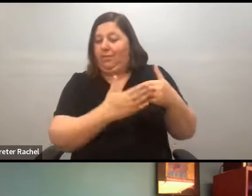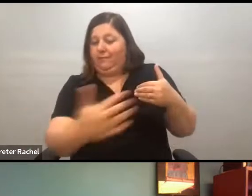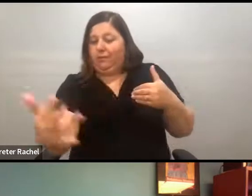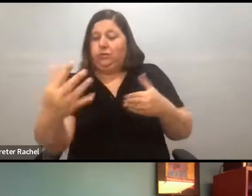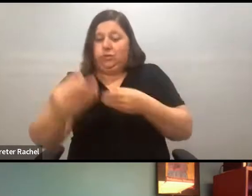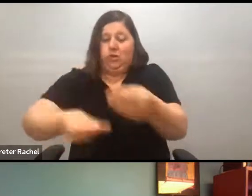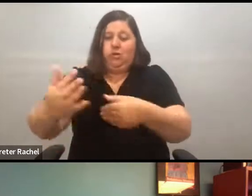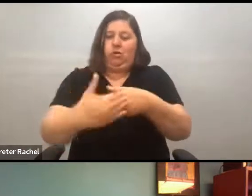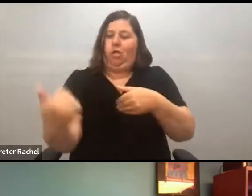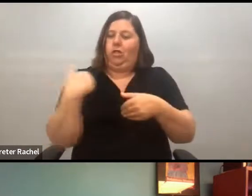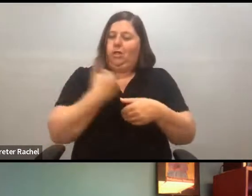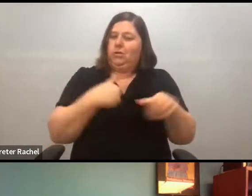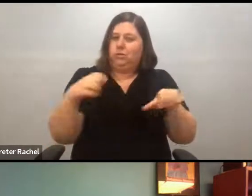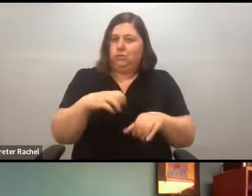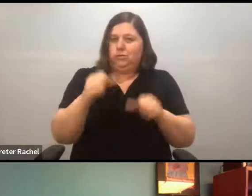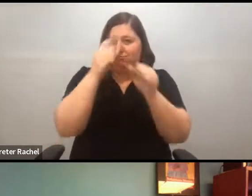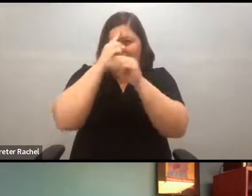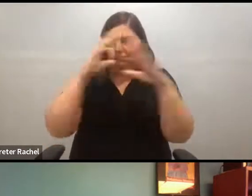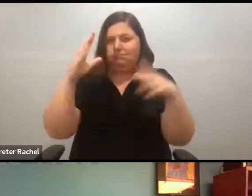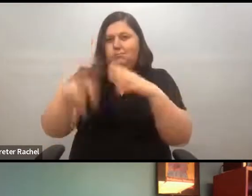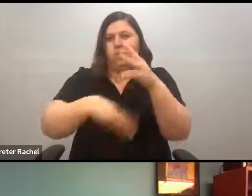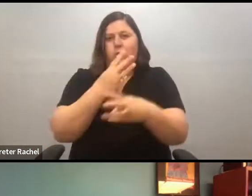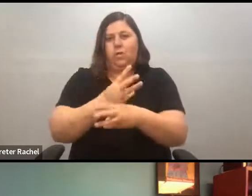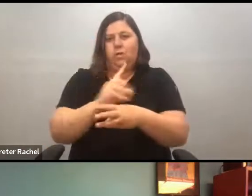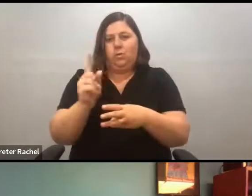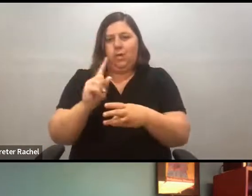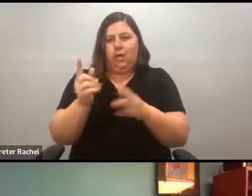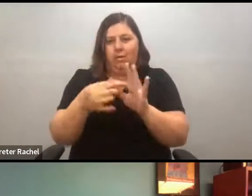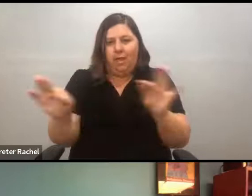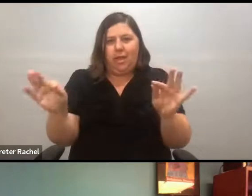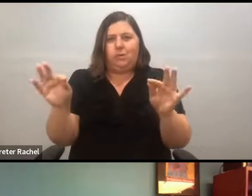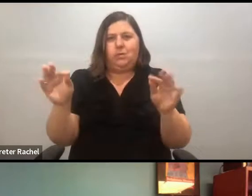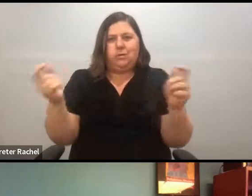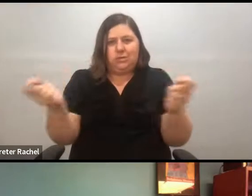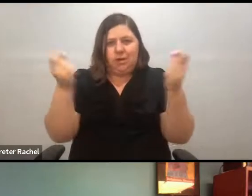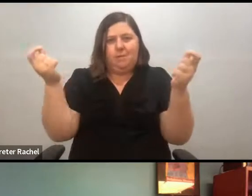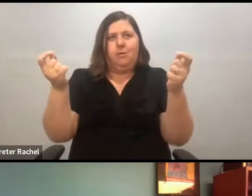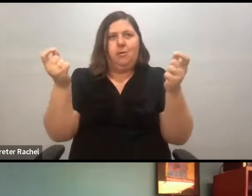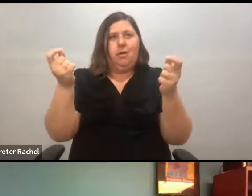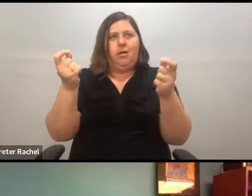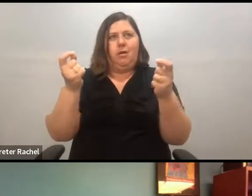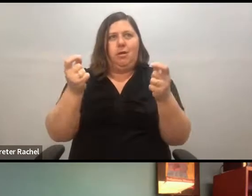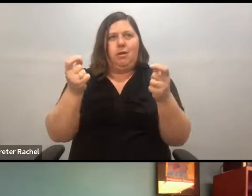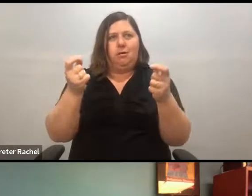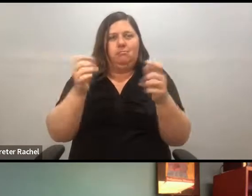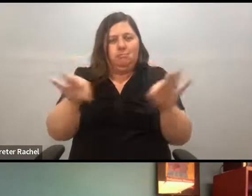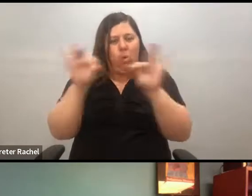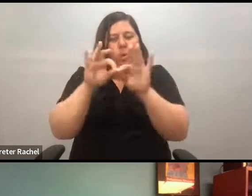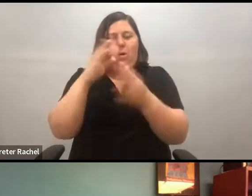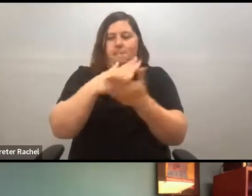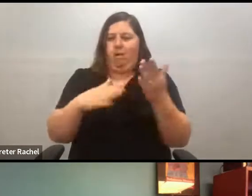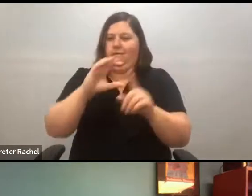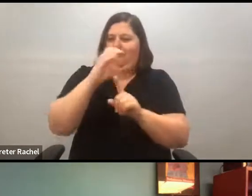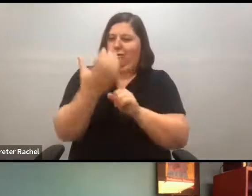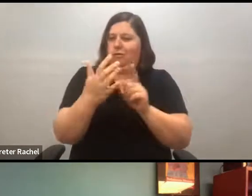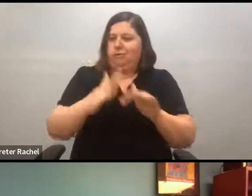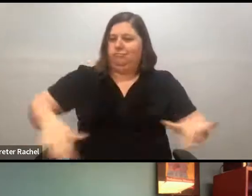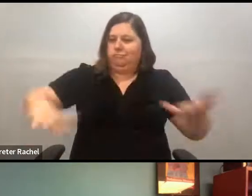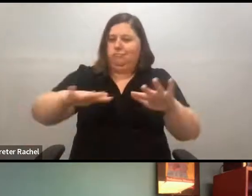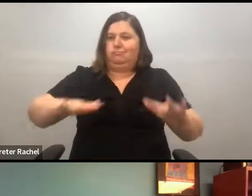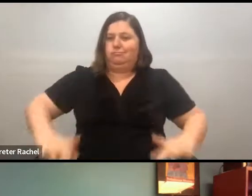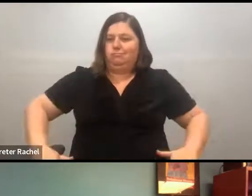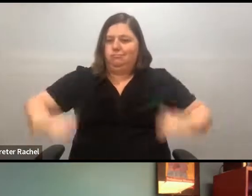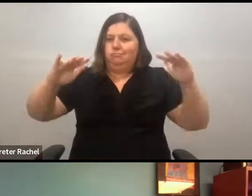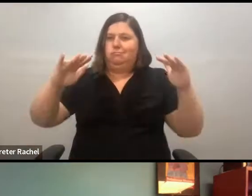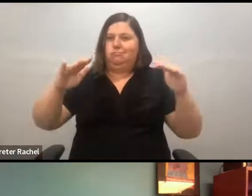Bay Area in which Ohlone language and ceremony are an active, thriving part of the cultural landscape, where Ohlone place, names, and history